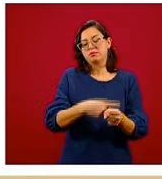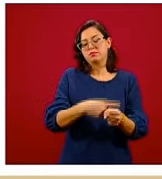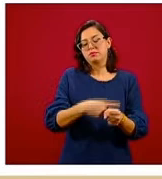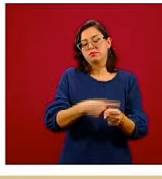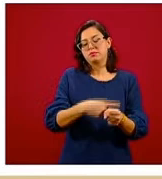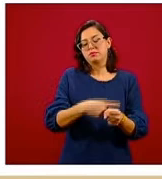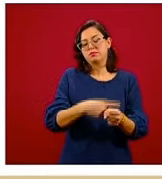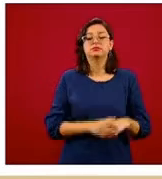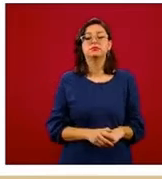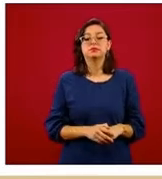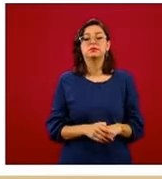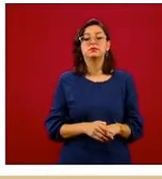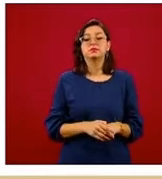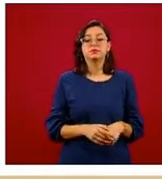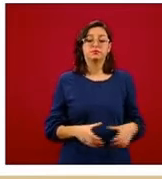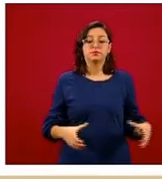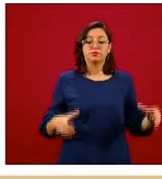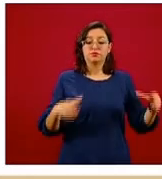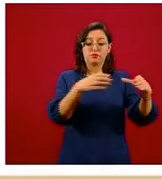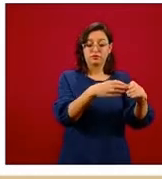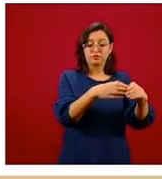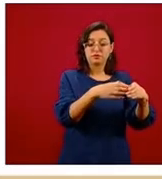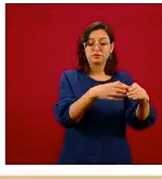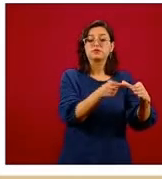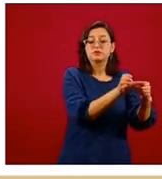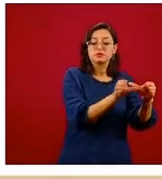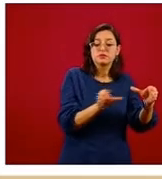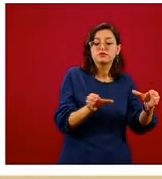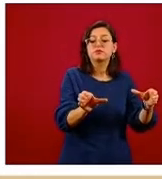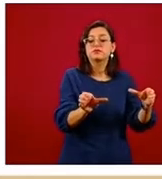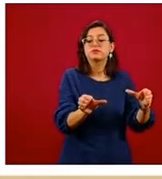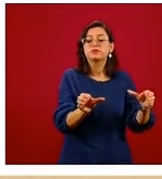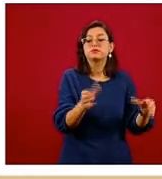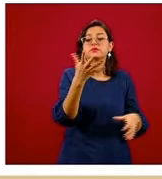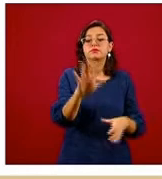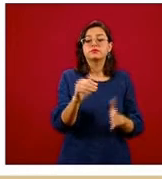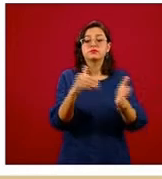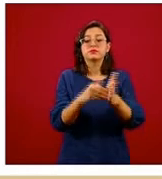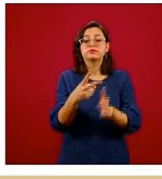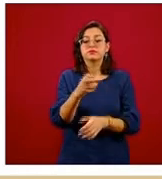of COVID-19. From these,